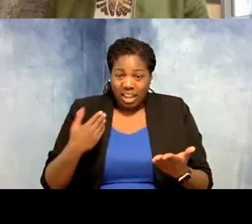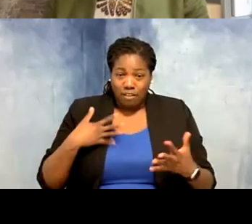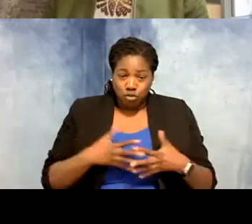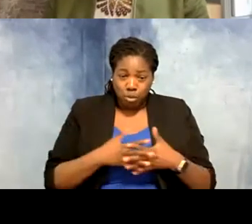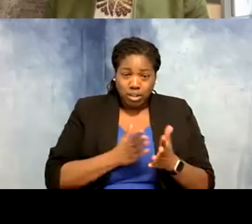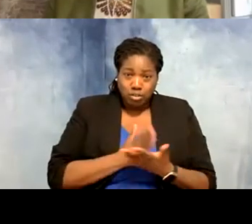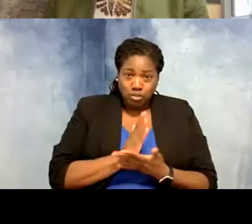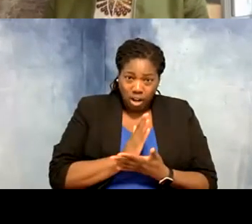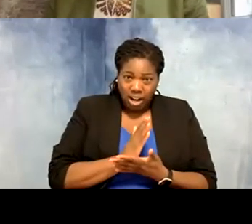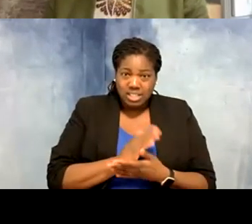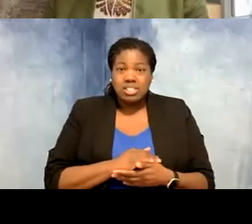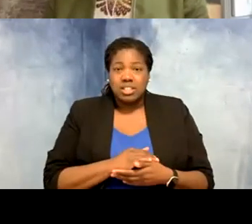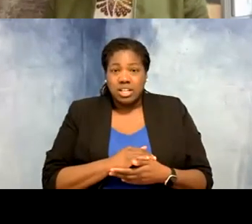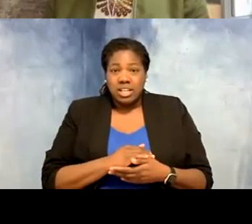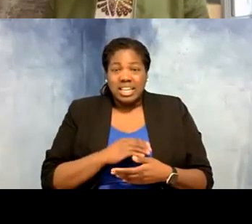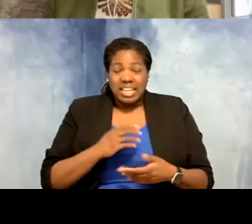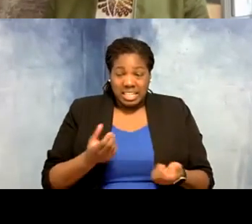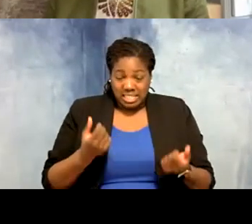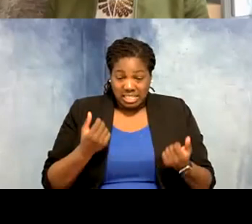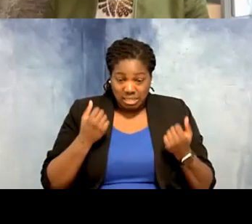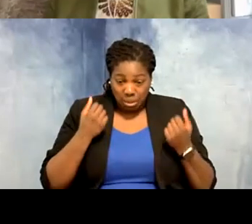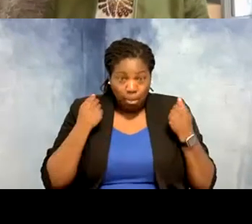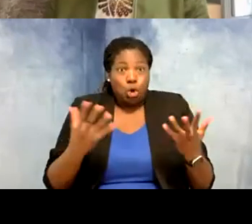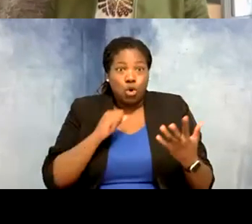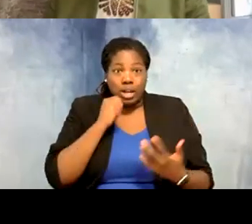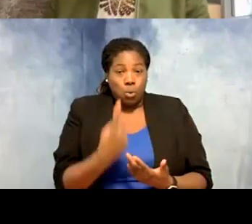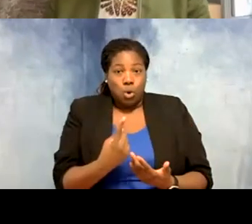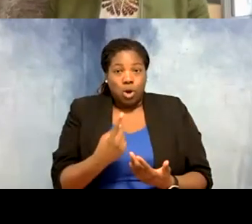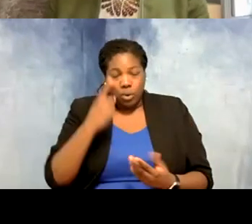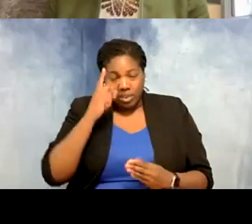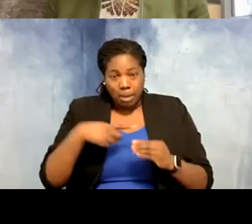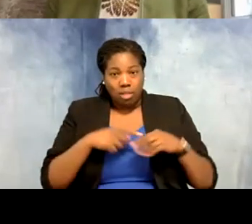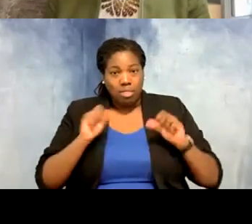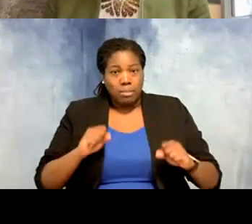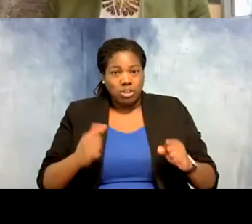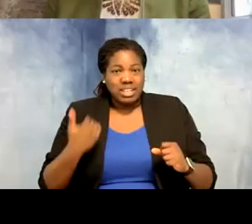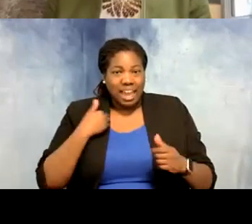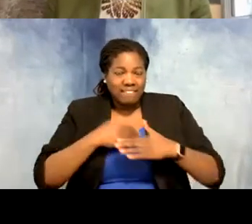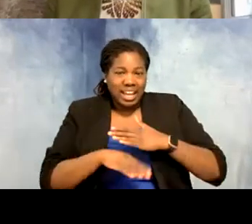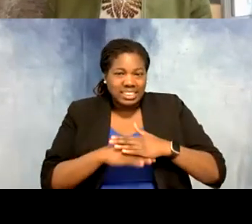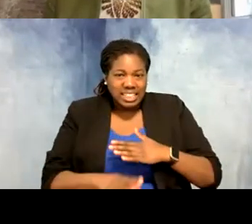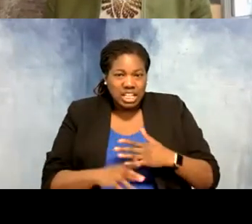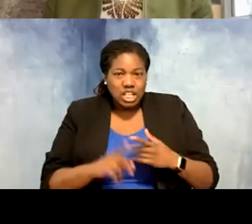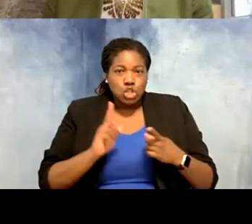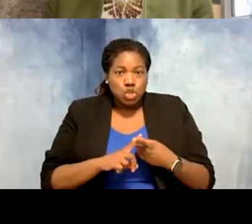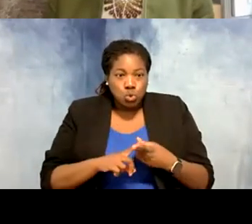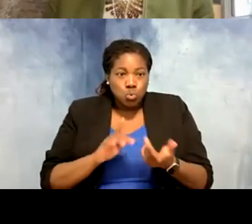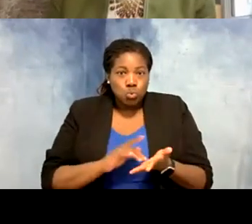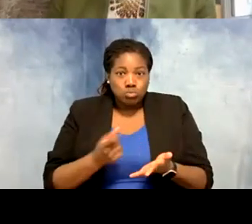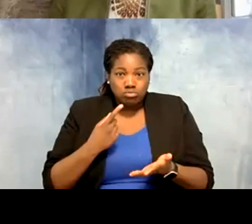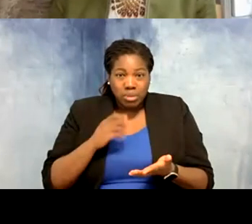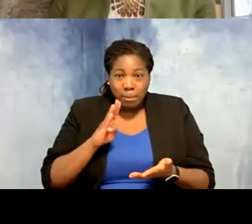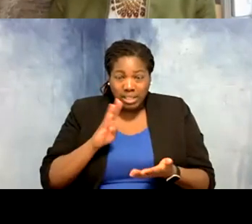rights. Reproductive rights is a plural. And so we're thinking about the ability to be able to have access to contraception,